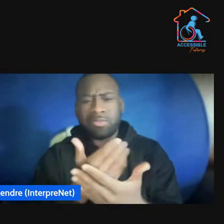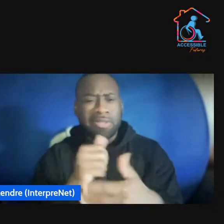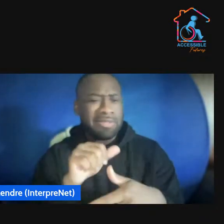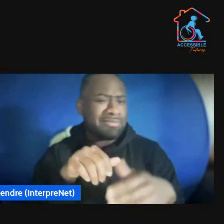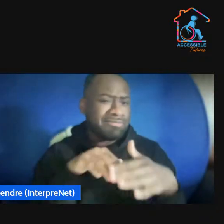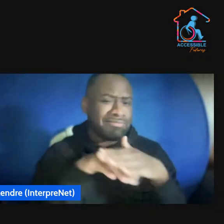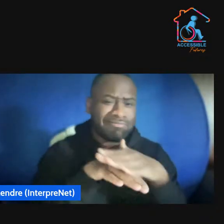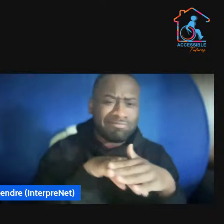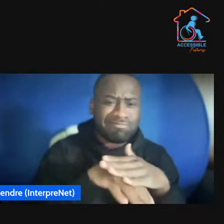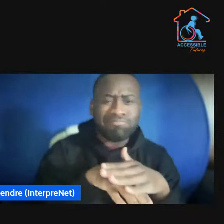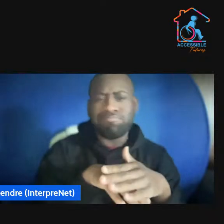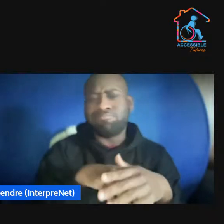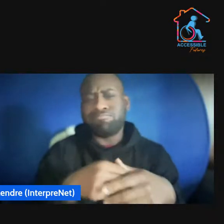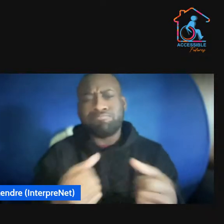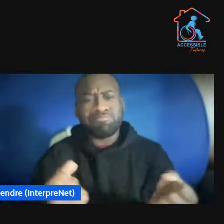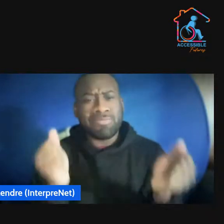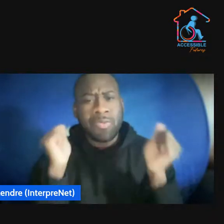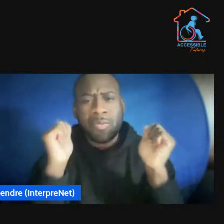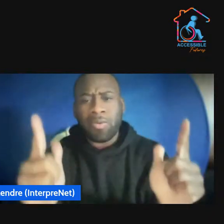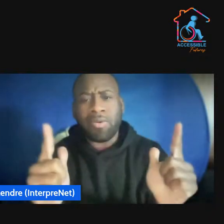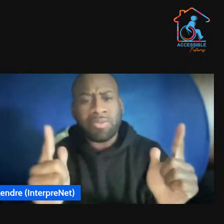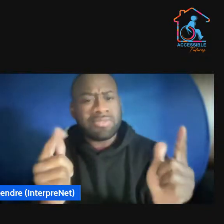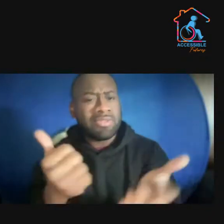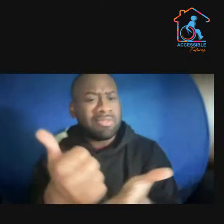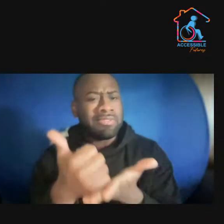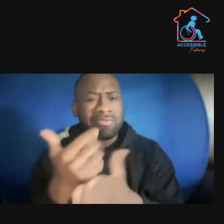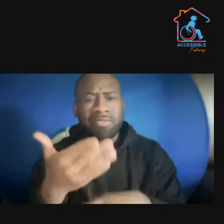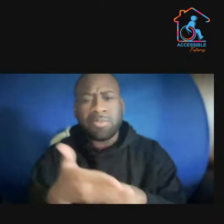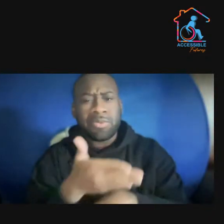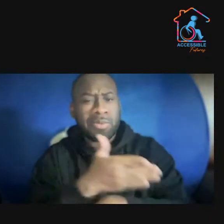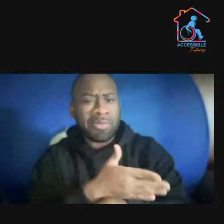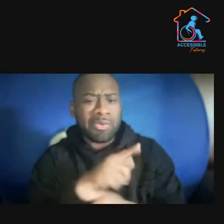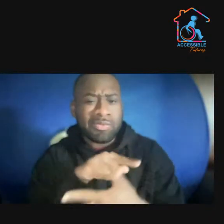accessible. So let us know if there's anything we can improve on.